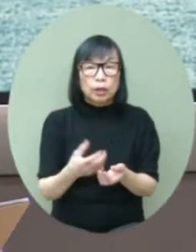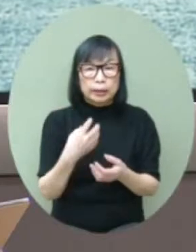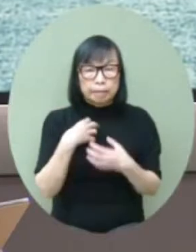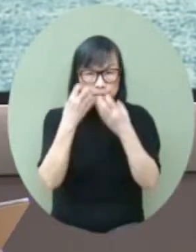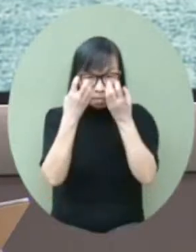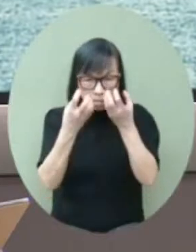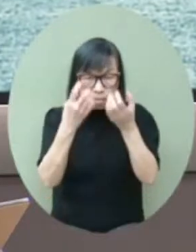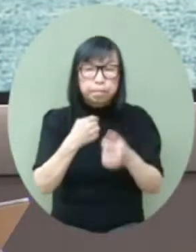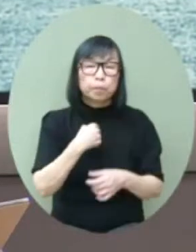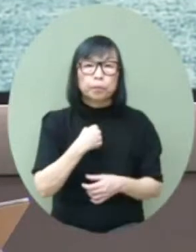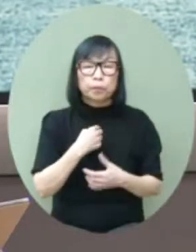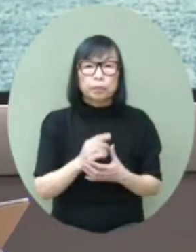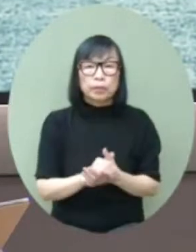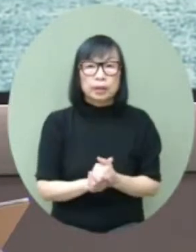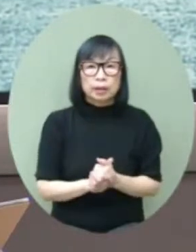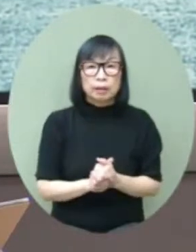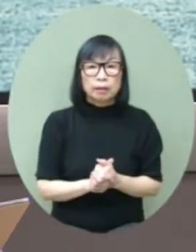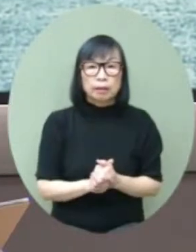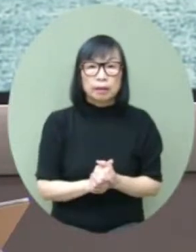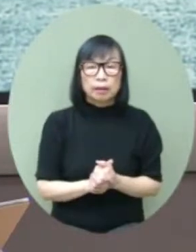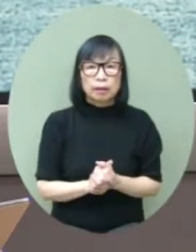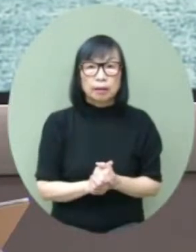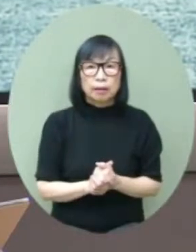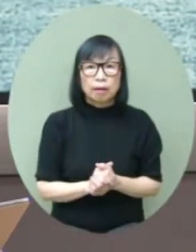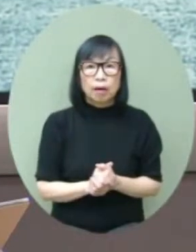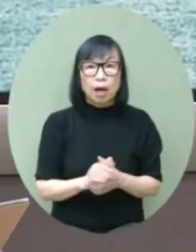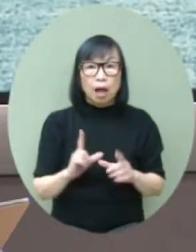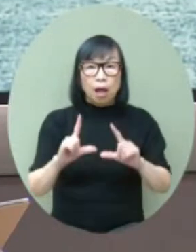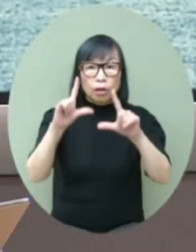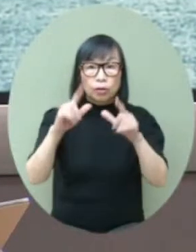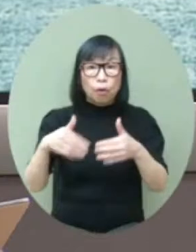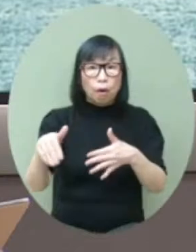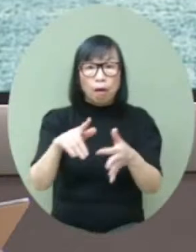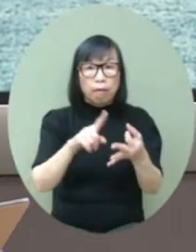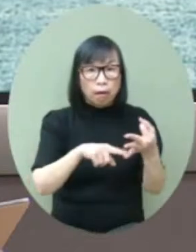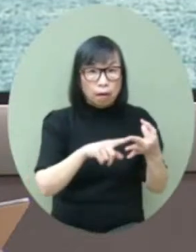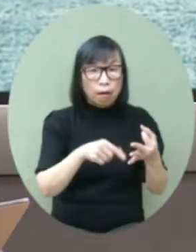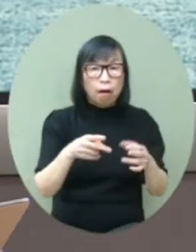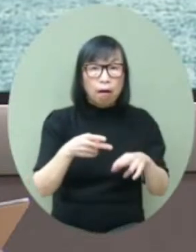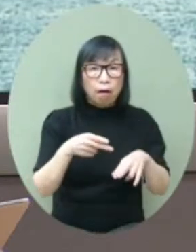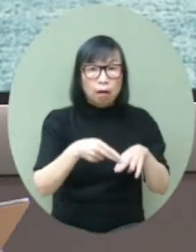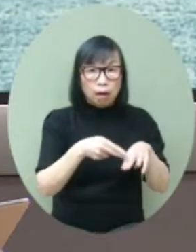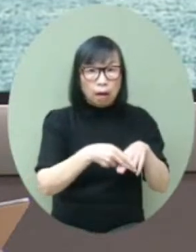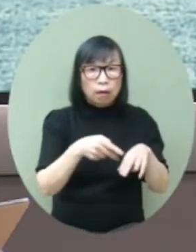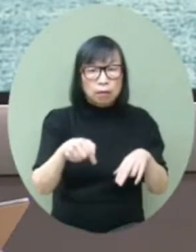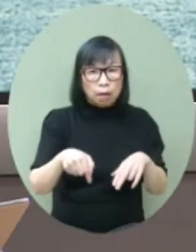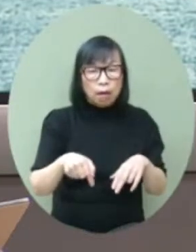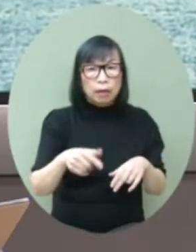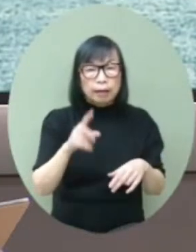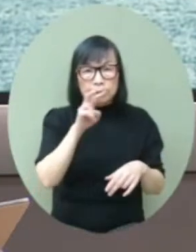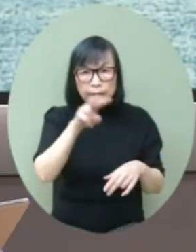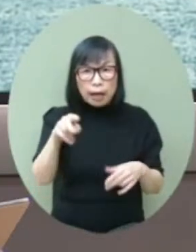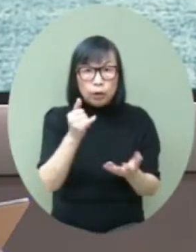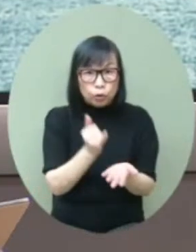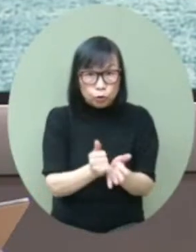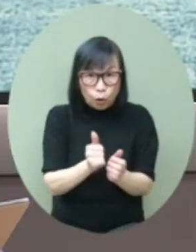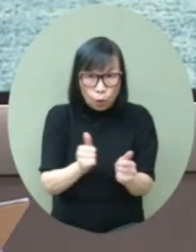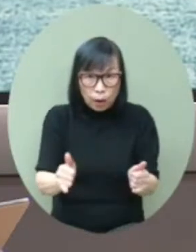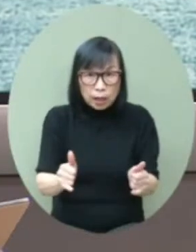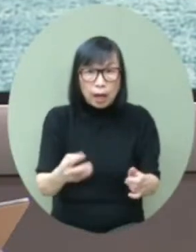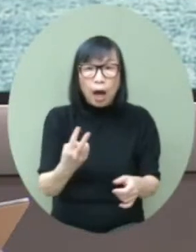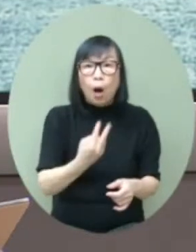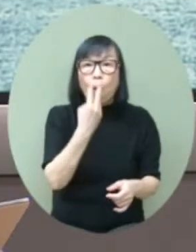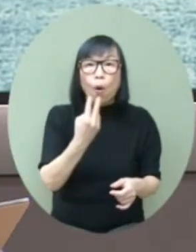restaurant, we are particularly focusing our attention on these two premises. For the East Ocean Lafayette restaurant, we look at the